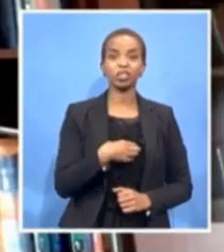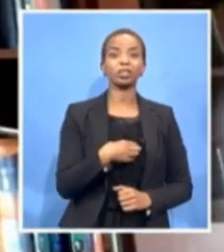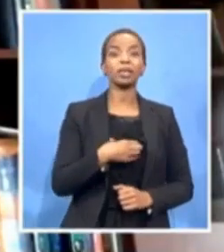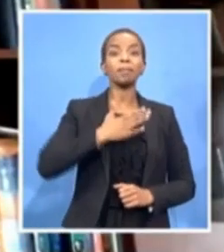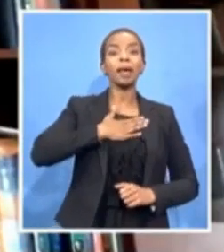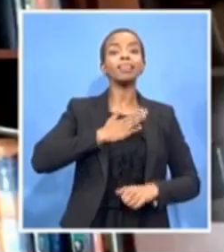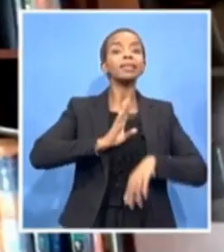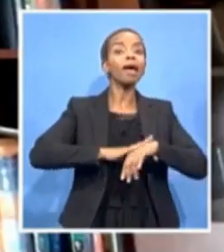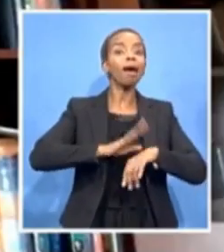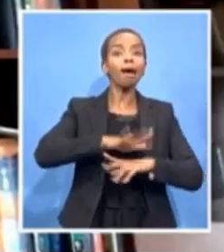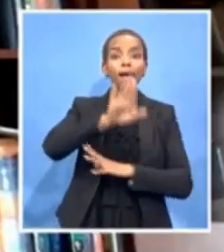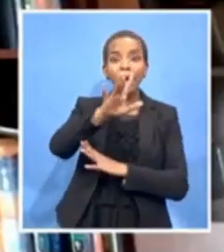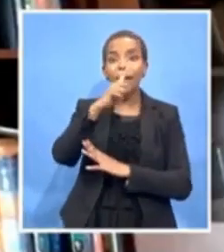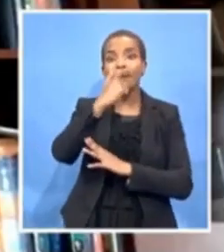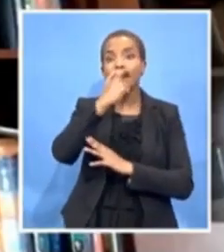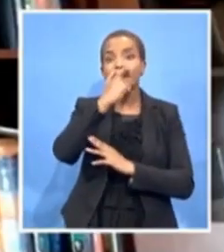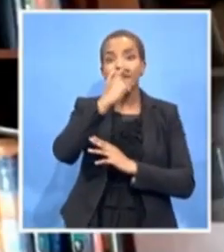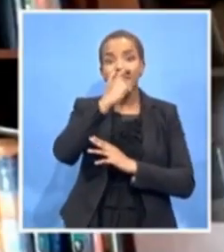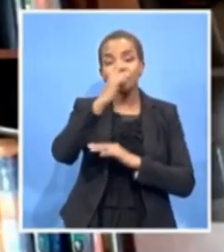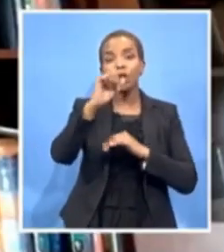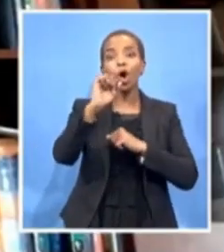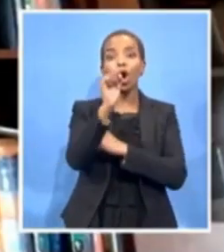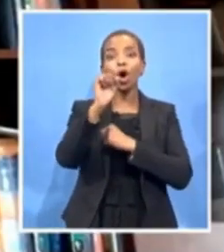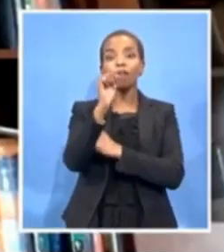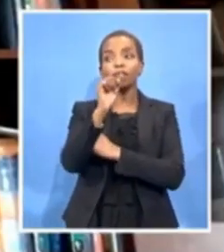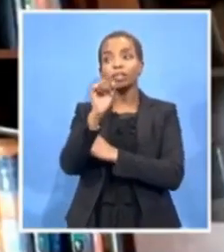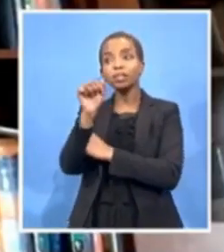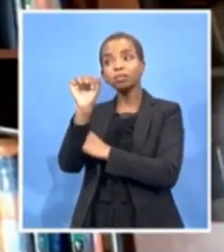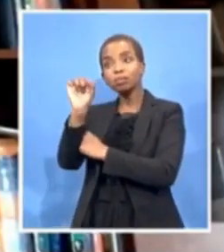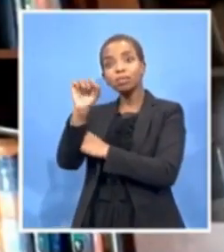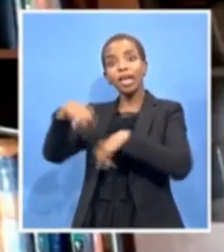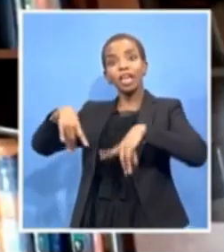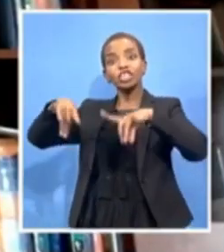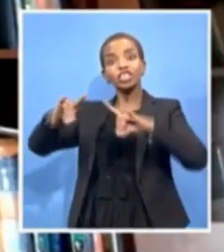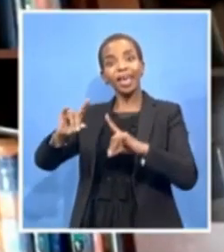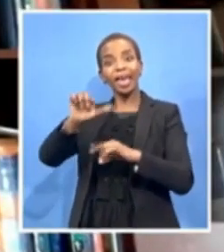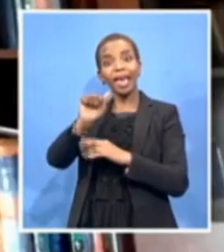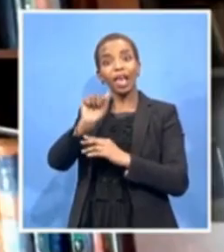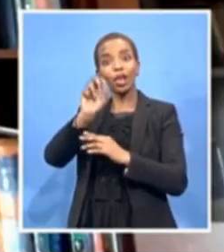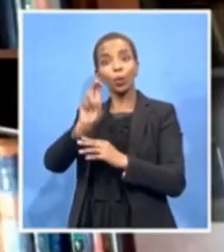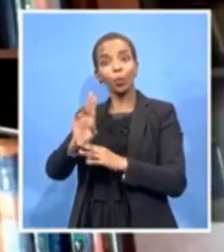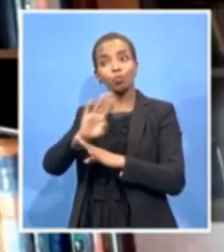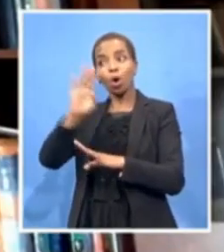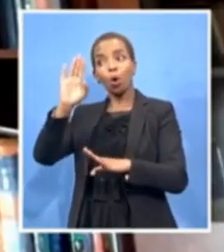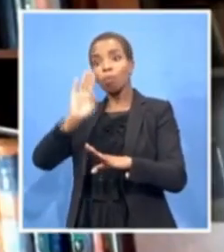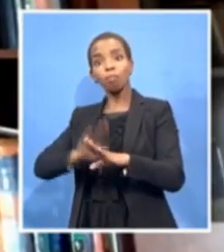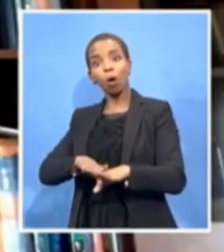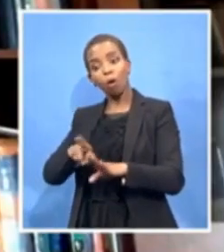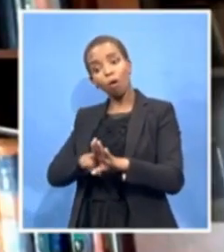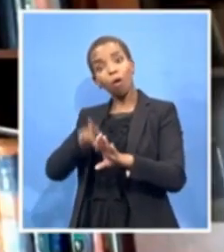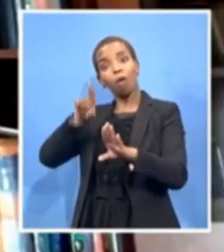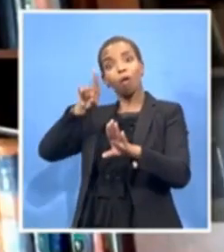of the chair of the AU, he will have embraced the spirit of the Osagyefo Kwame